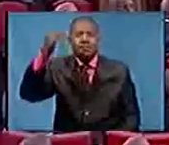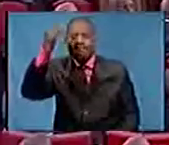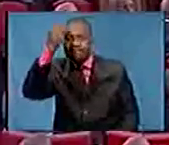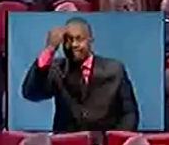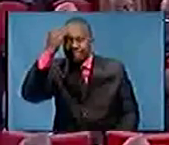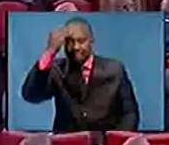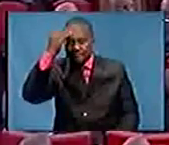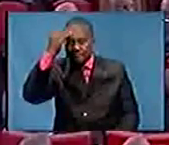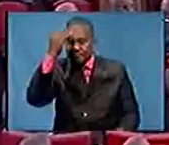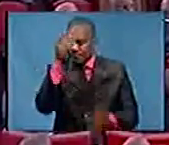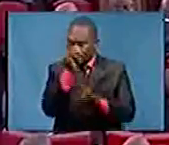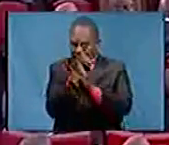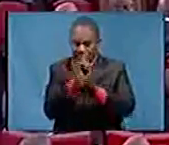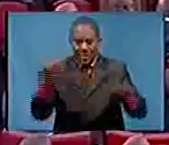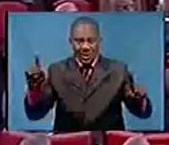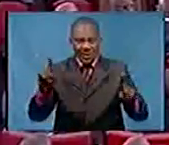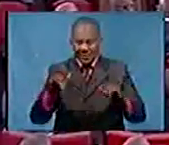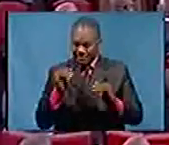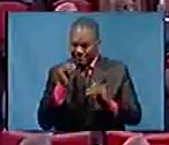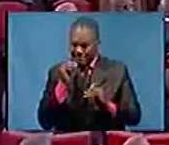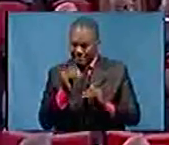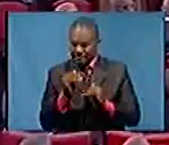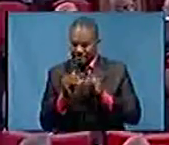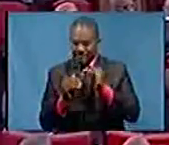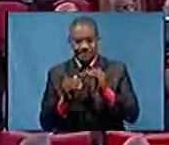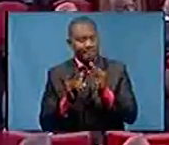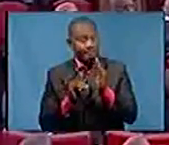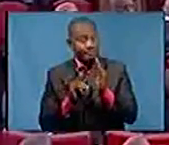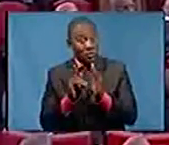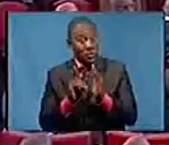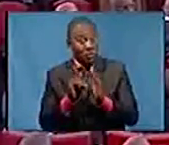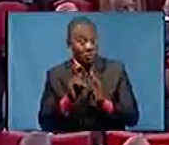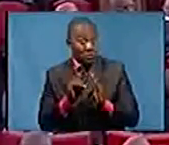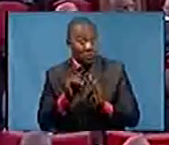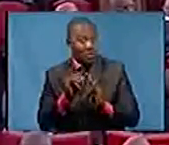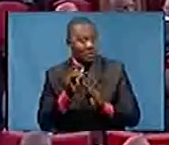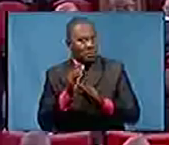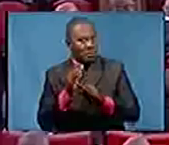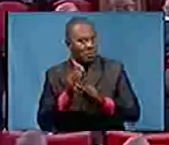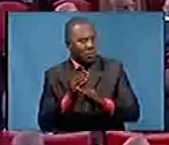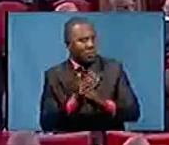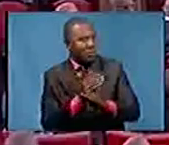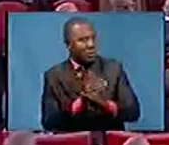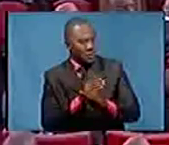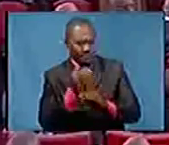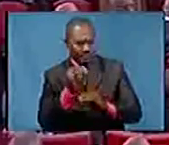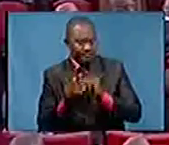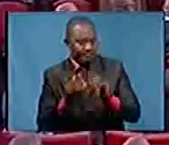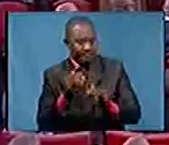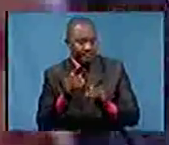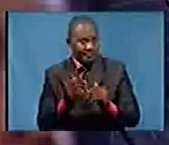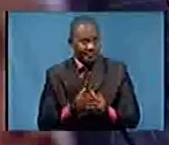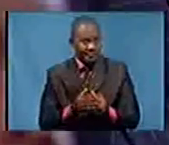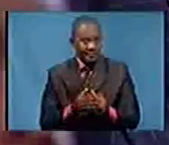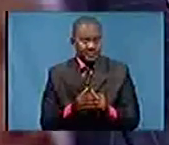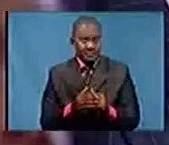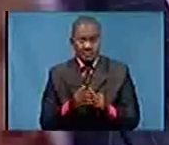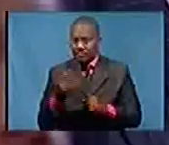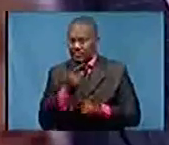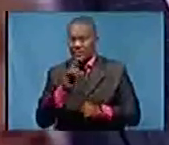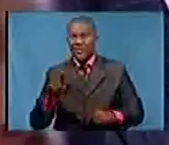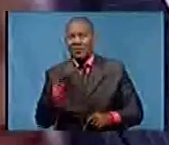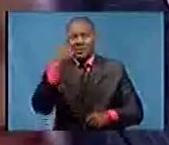democracy is a developmental stage in every nation's life. This is the first time we are having a case